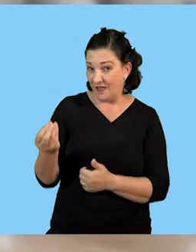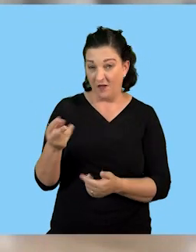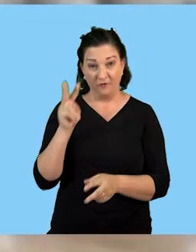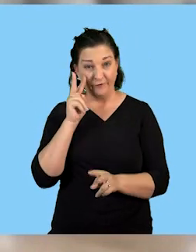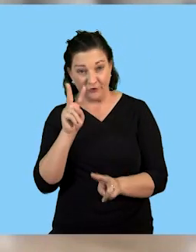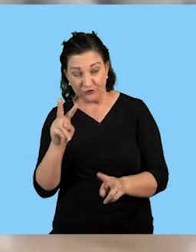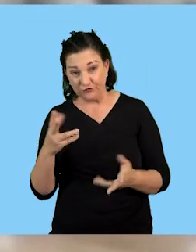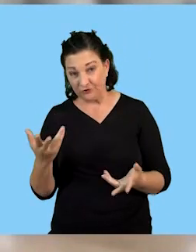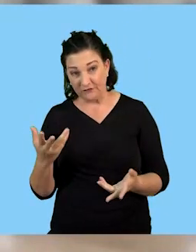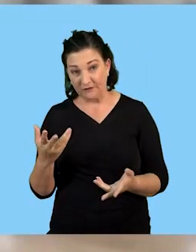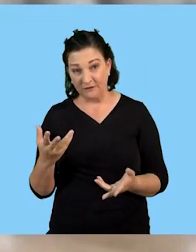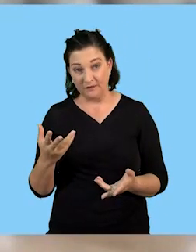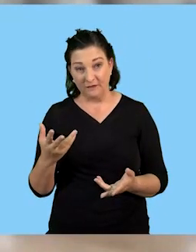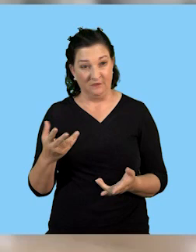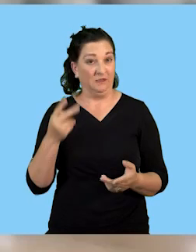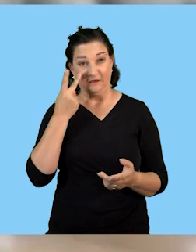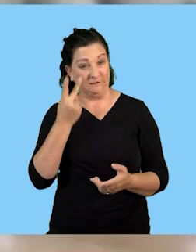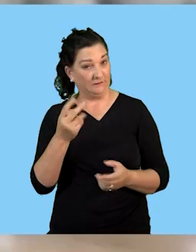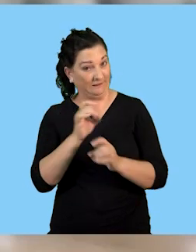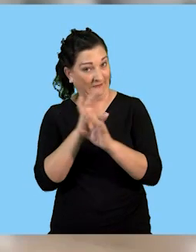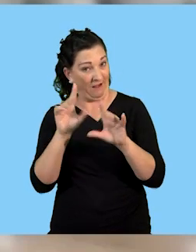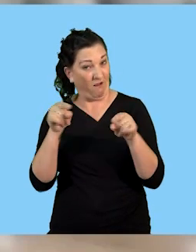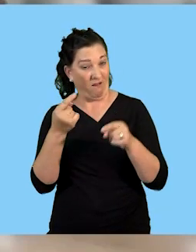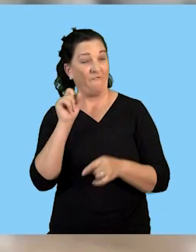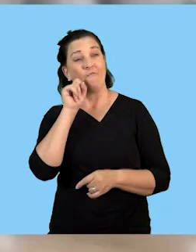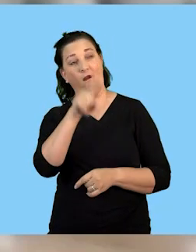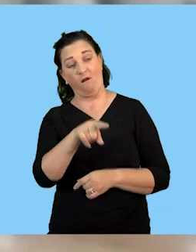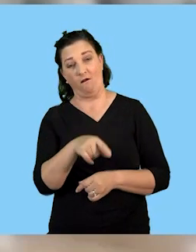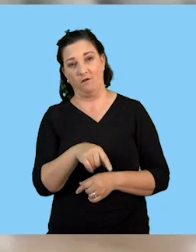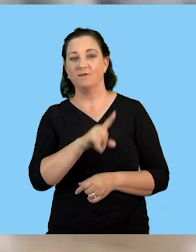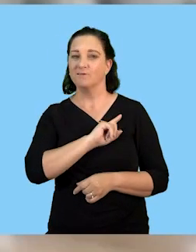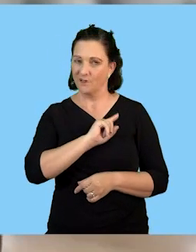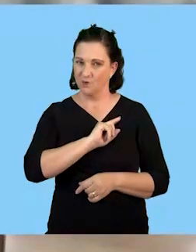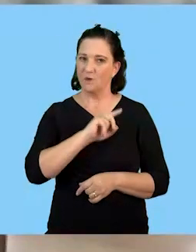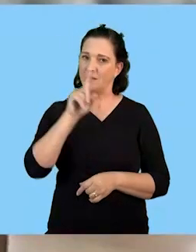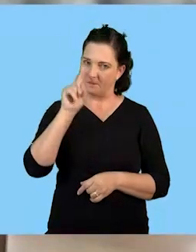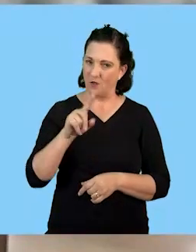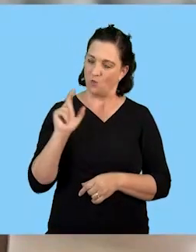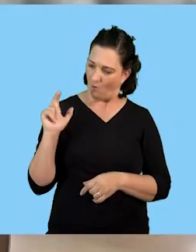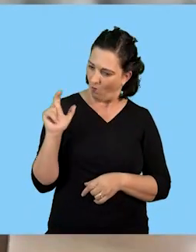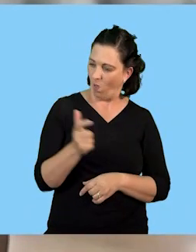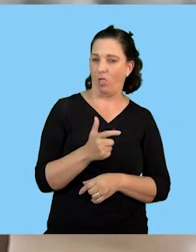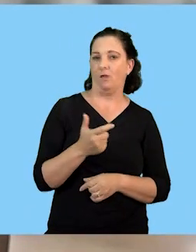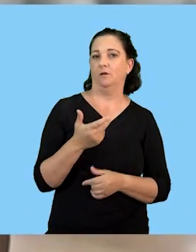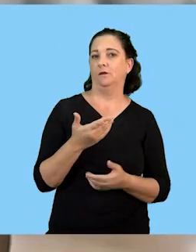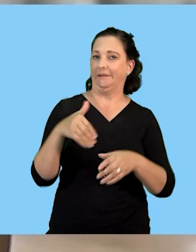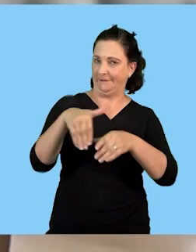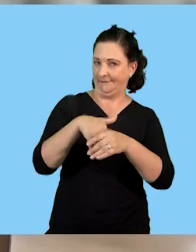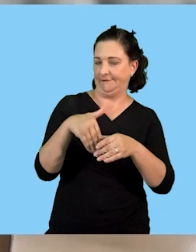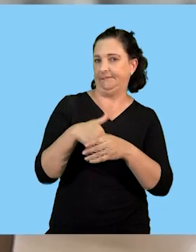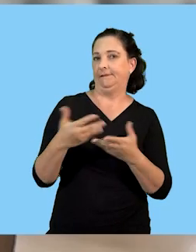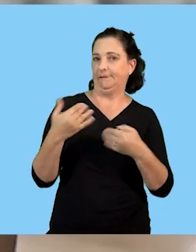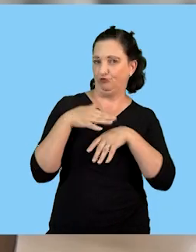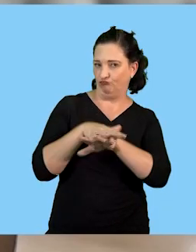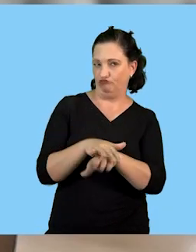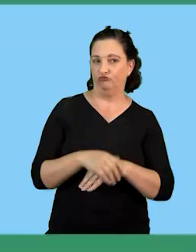having. Others, maybe visually, they are impaired. Maybe they cannot see clearly from a distance and all that. So you need to accommodate everybody. You